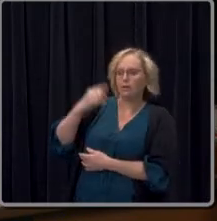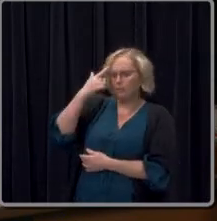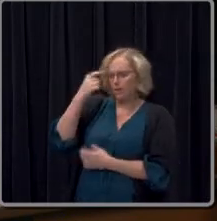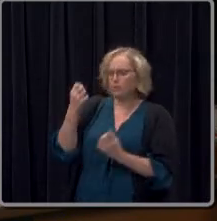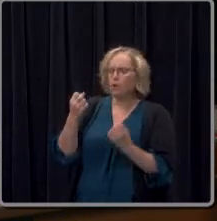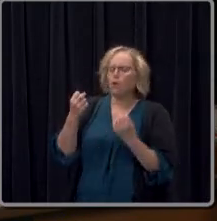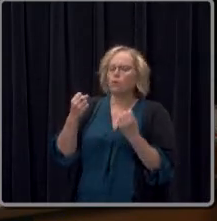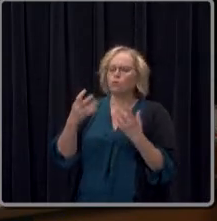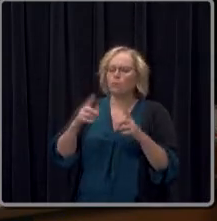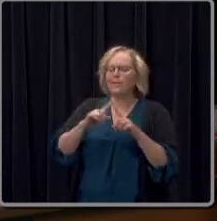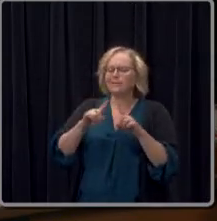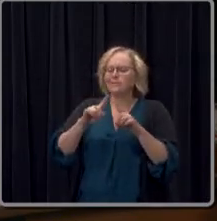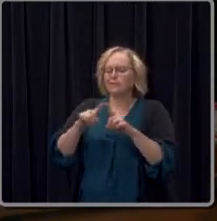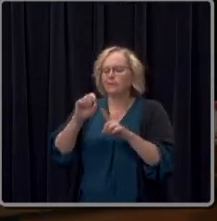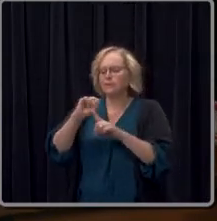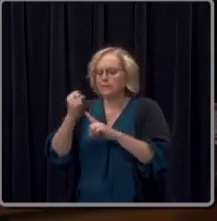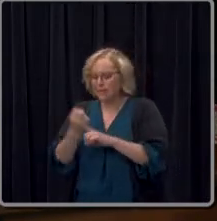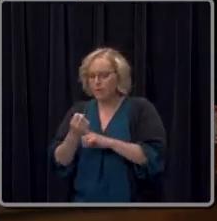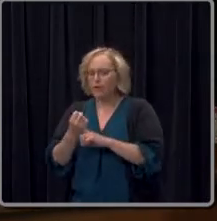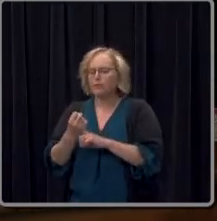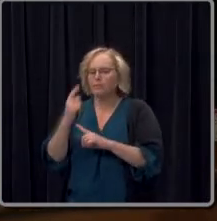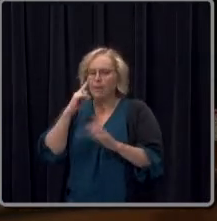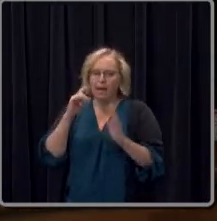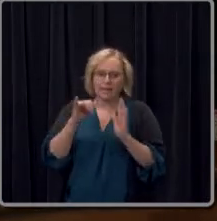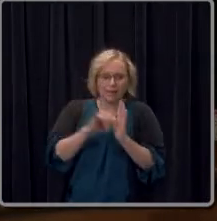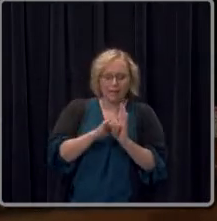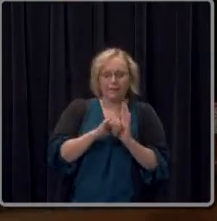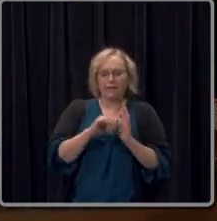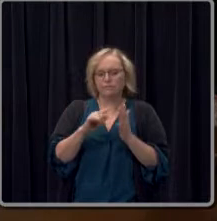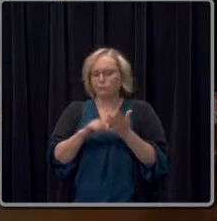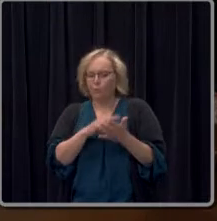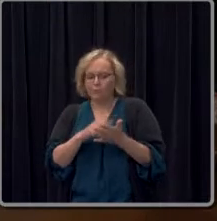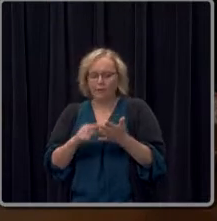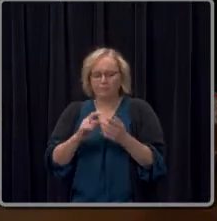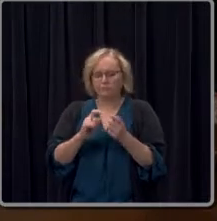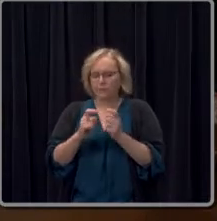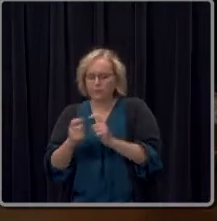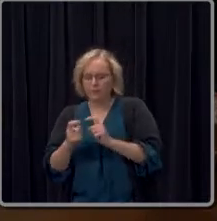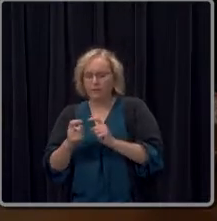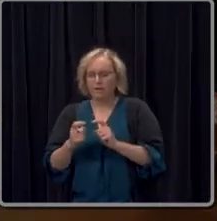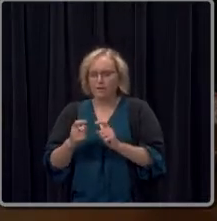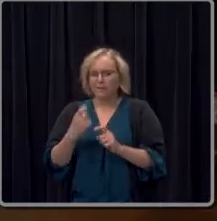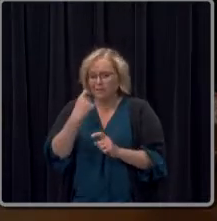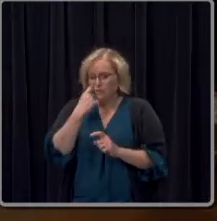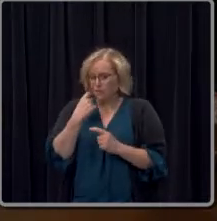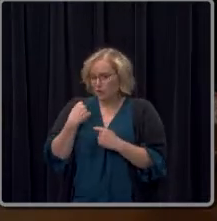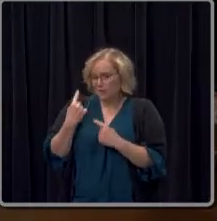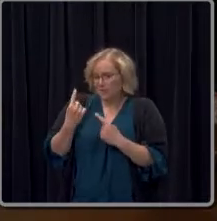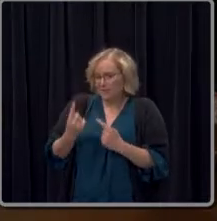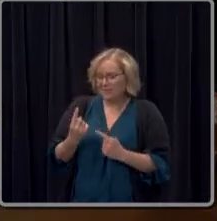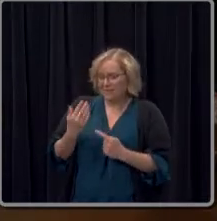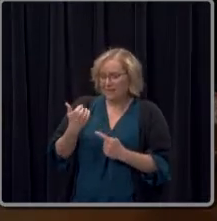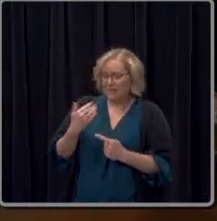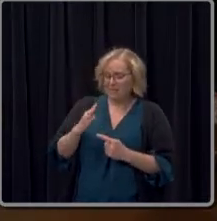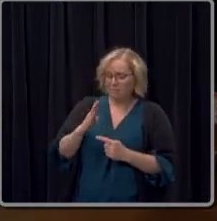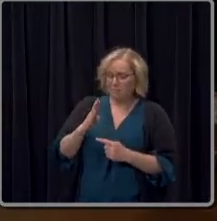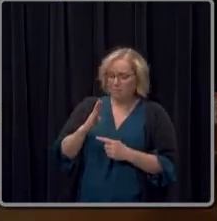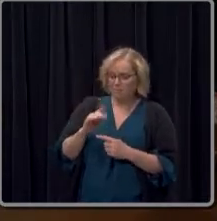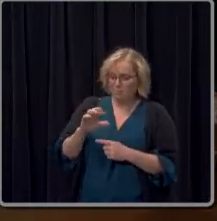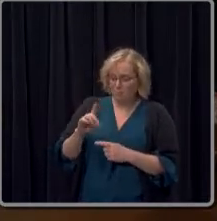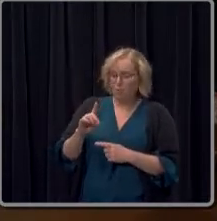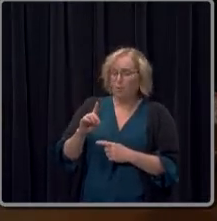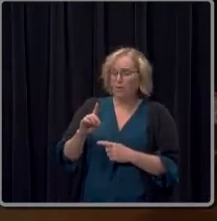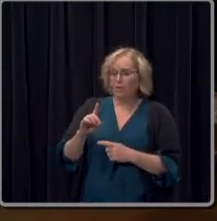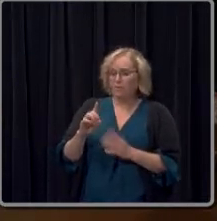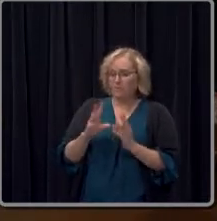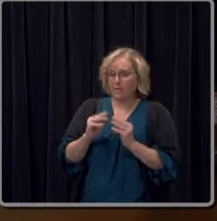been identified, crossed off, reworked. I mean, just since the last board meeting, I've seen 11 new proposed